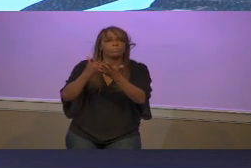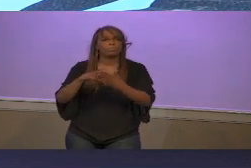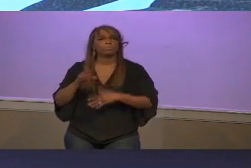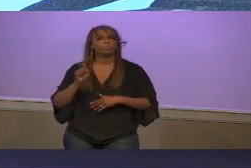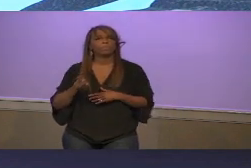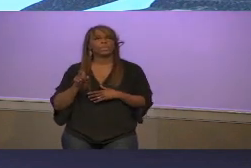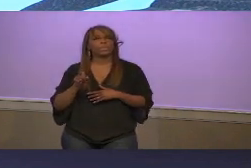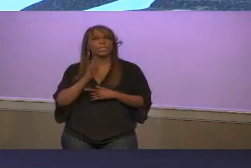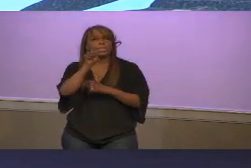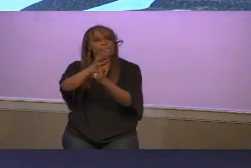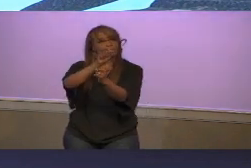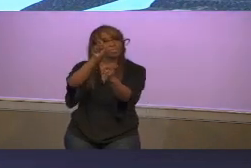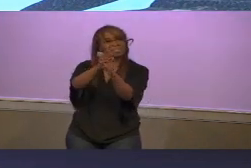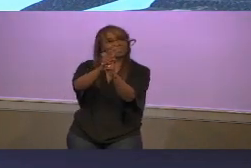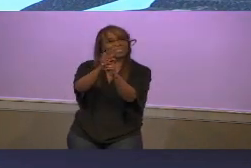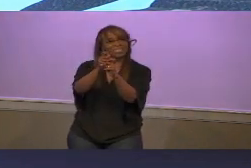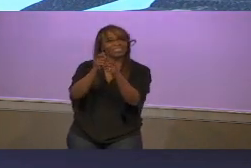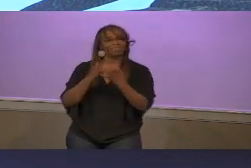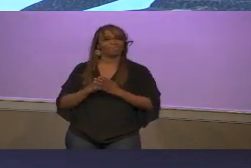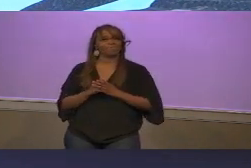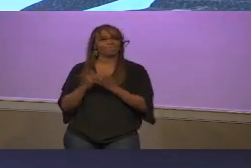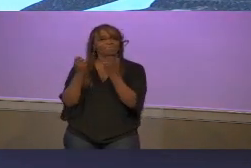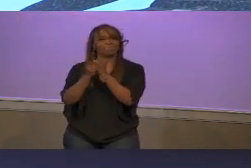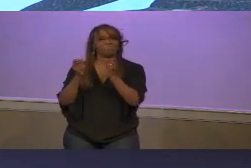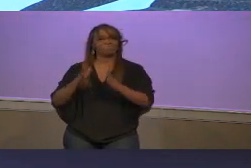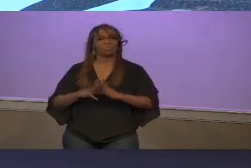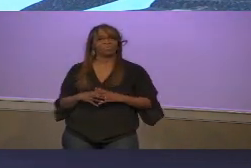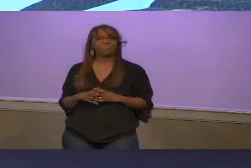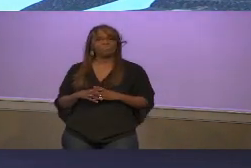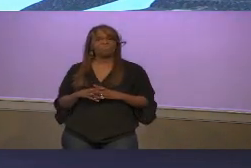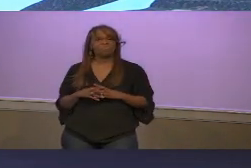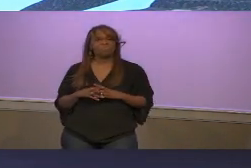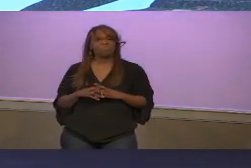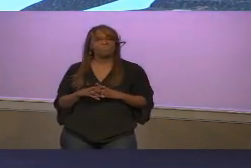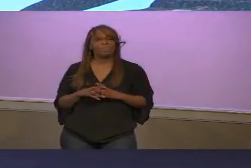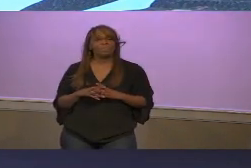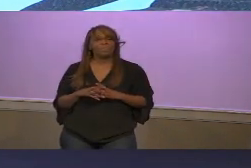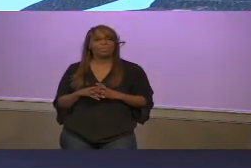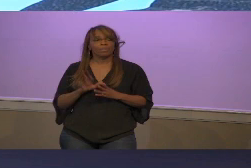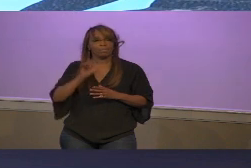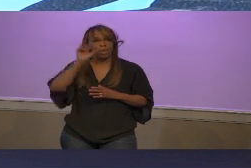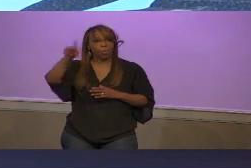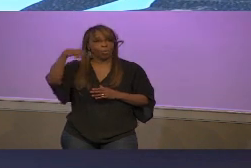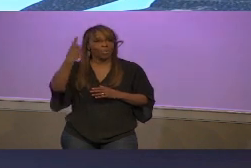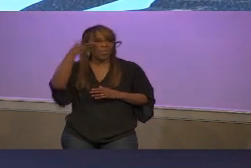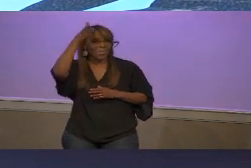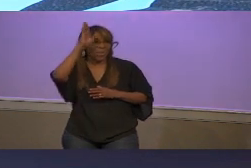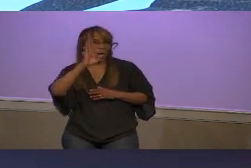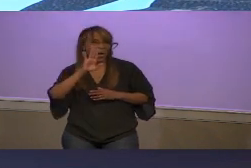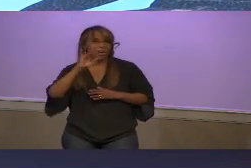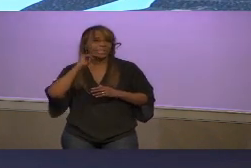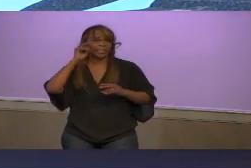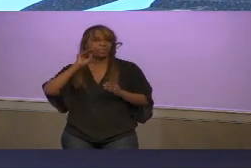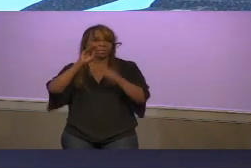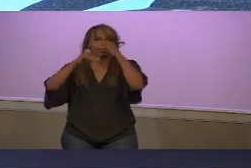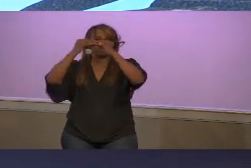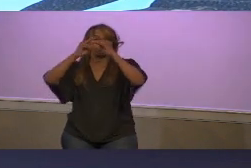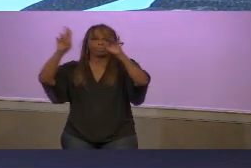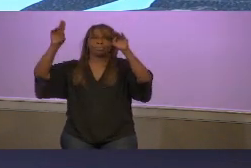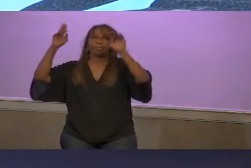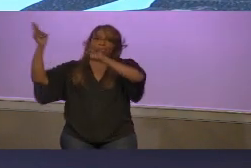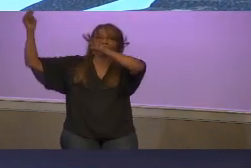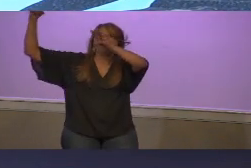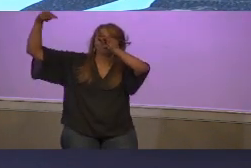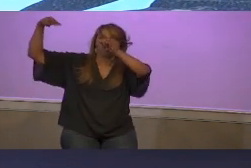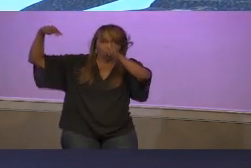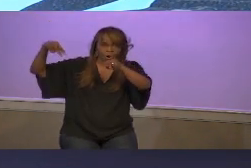a specific redeemer. I don't just need a God that sits high and looks low. I